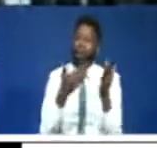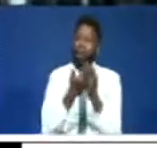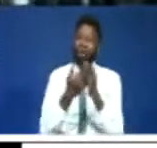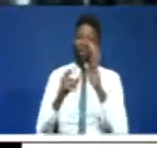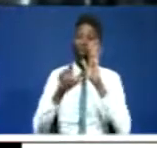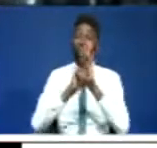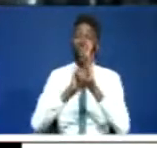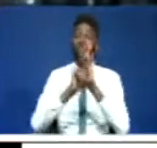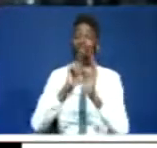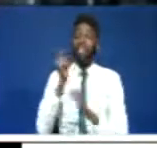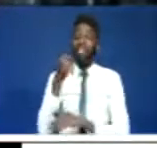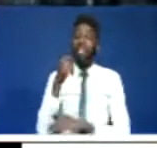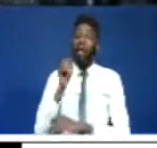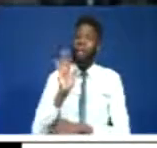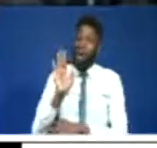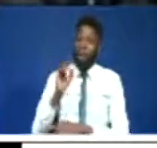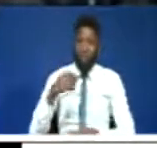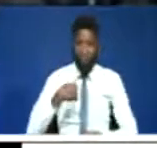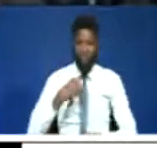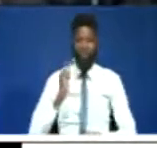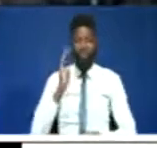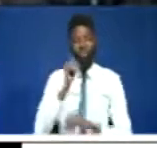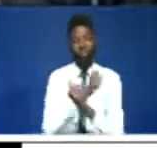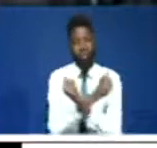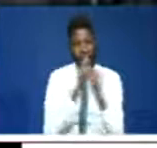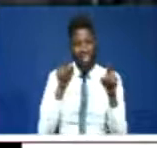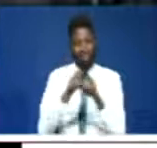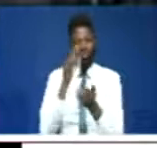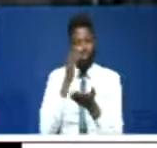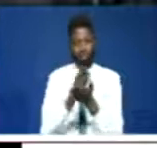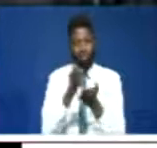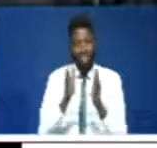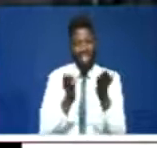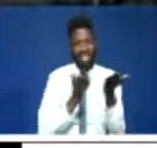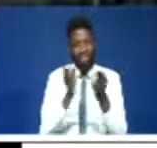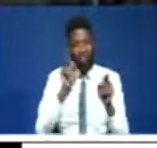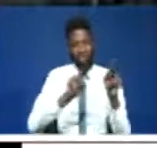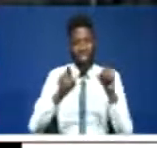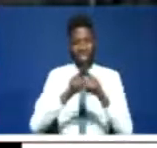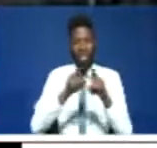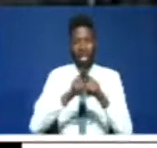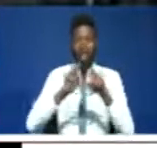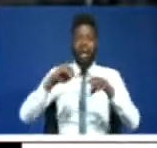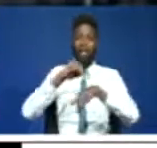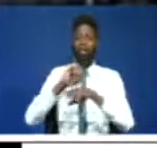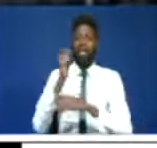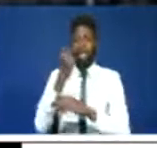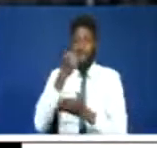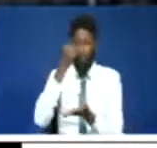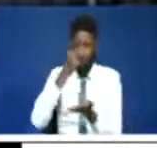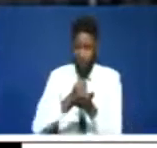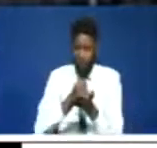I will well and truly serve the people and the Republic of Kenya in the office of Prime Cabinet